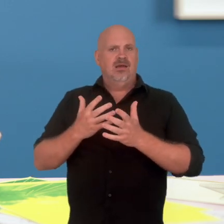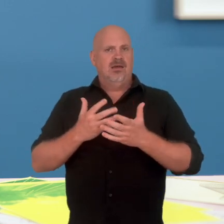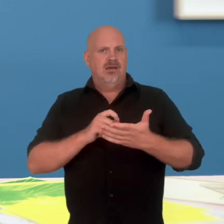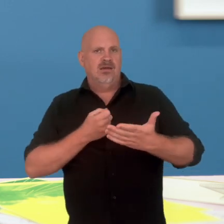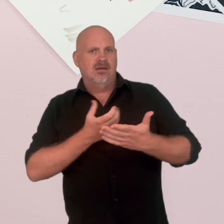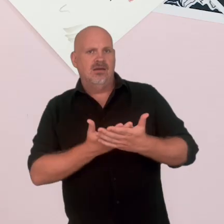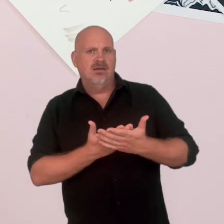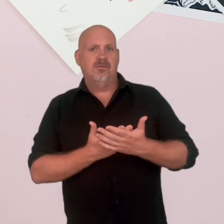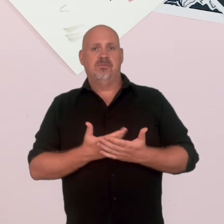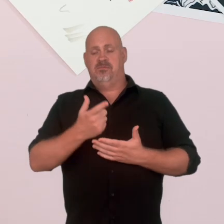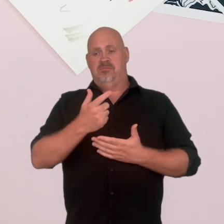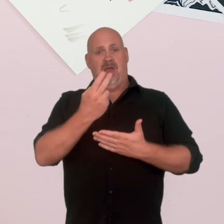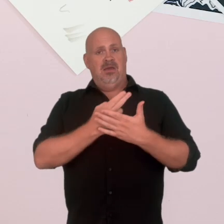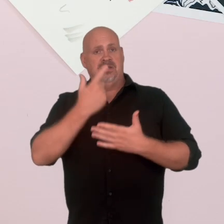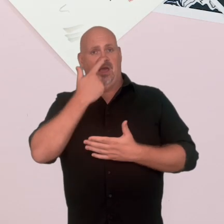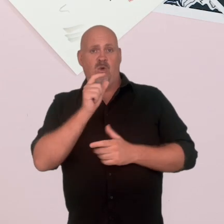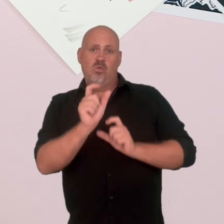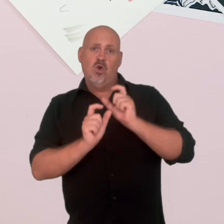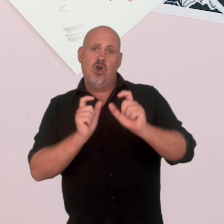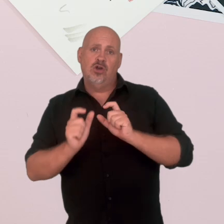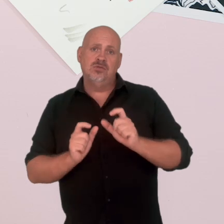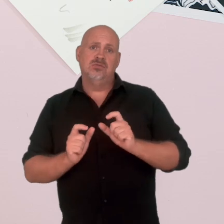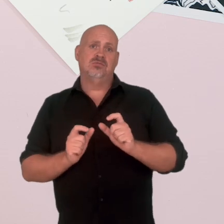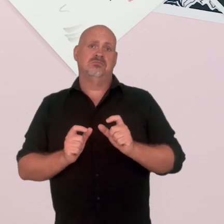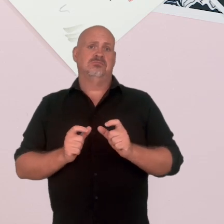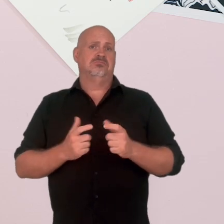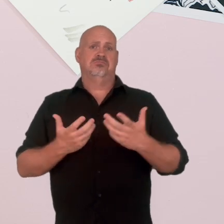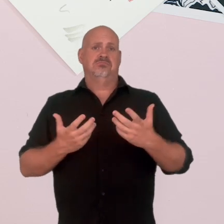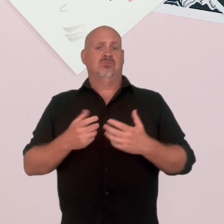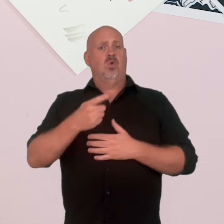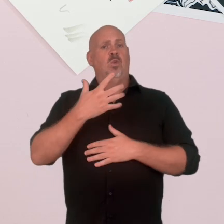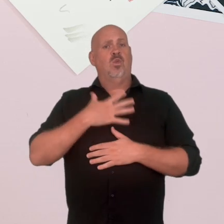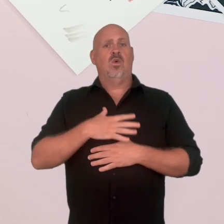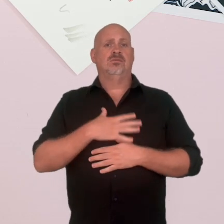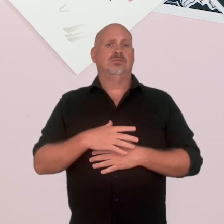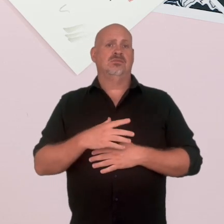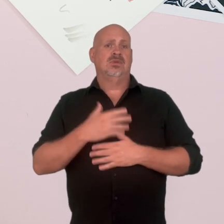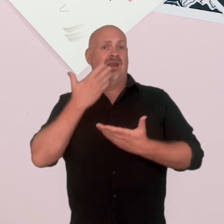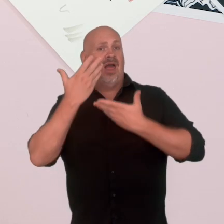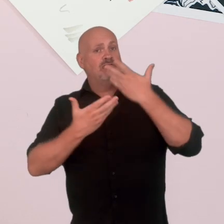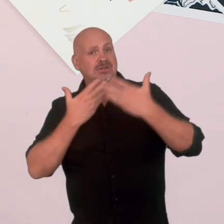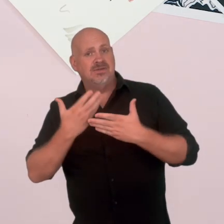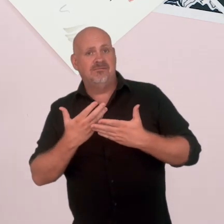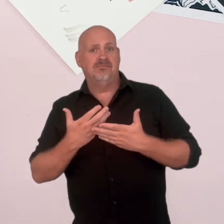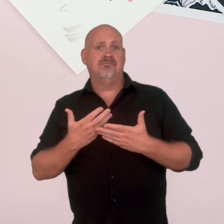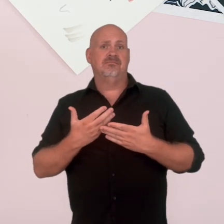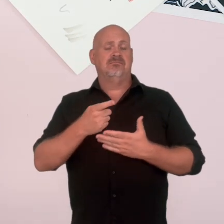paper. If you want to work with a narrative, for example, you have different